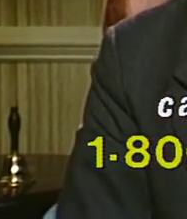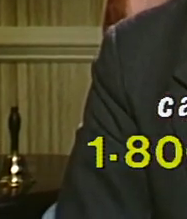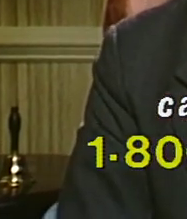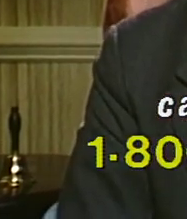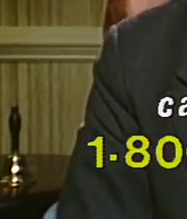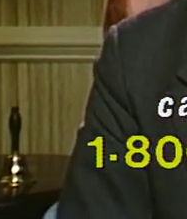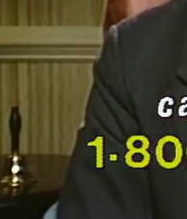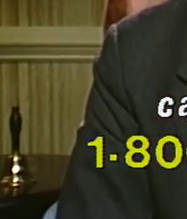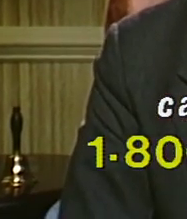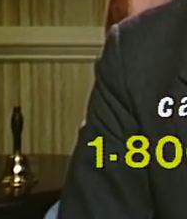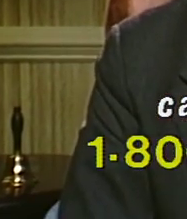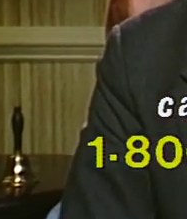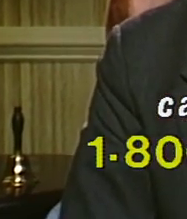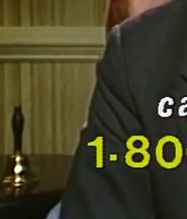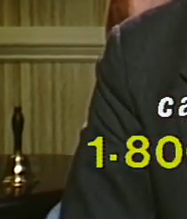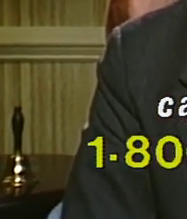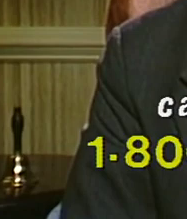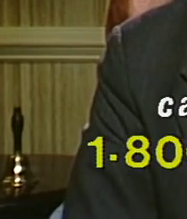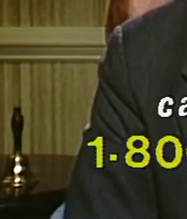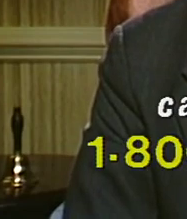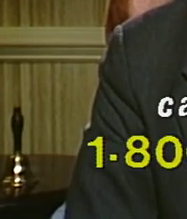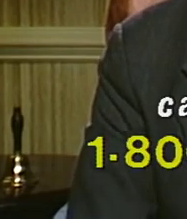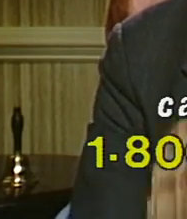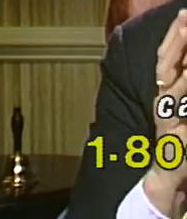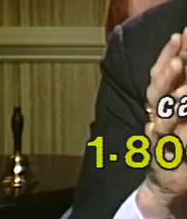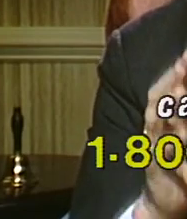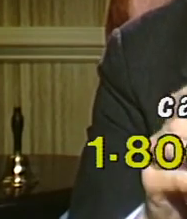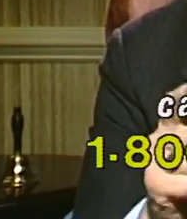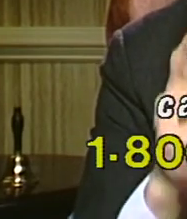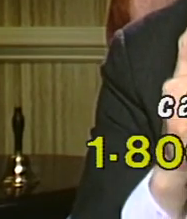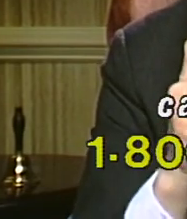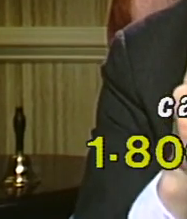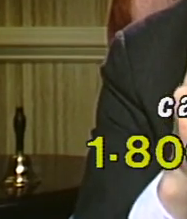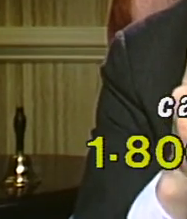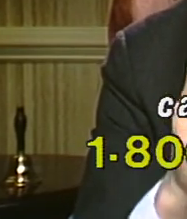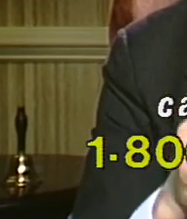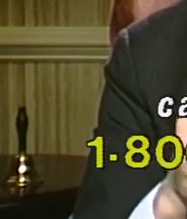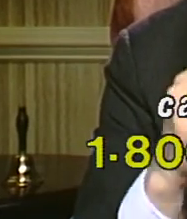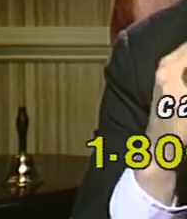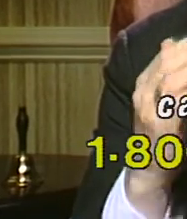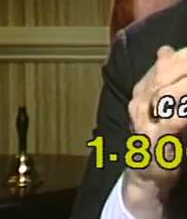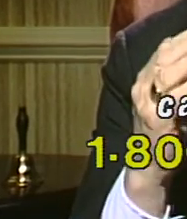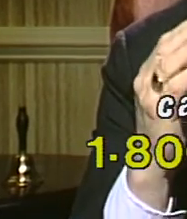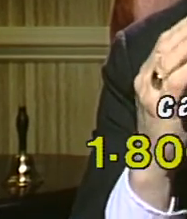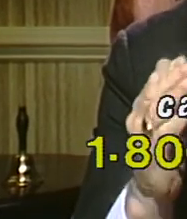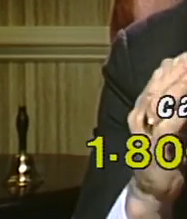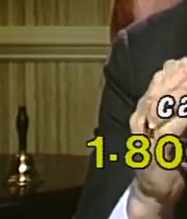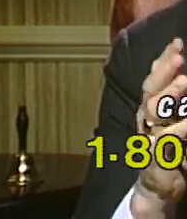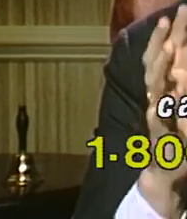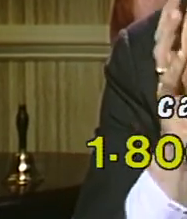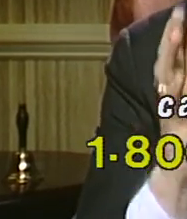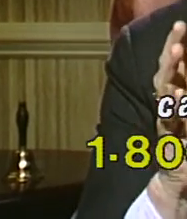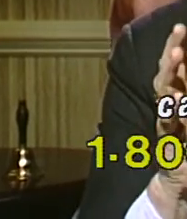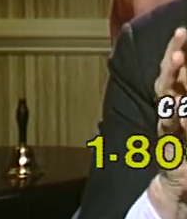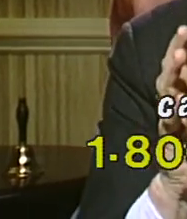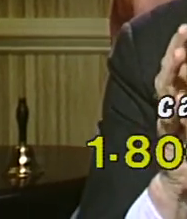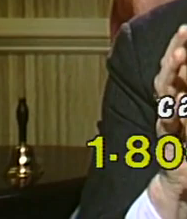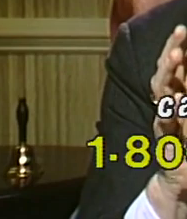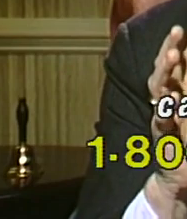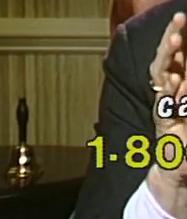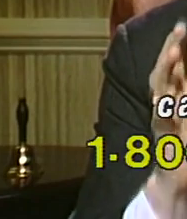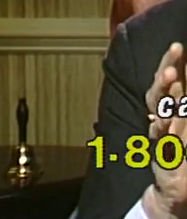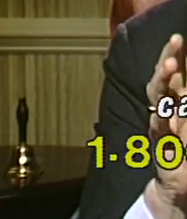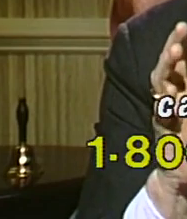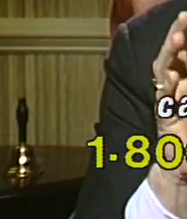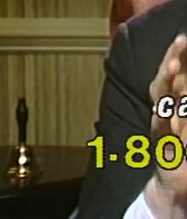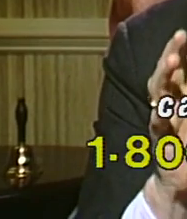now. Join the team. Join the inner circle. I need your help, and your $10 or more monthly gift will help me keep preaching the